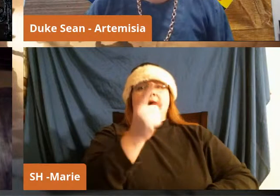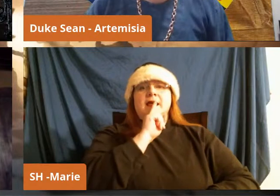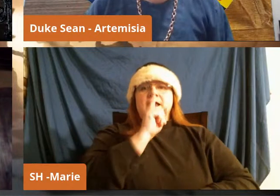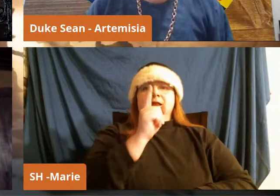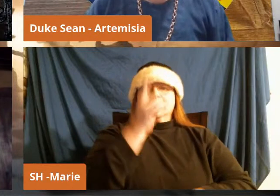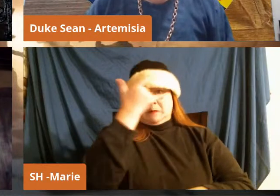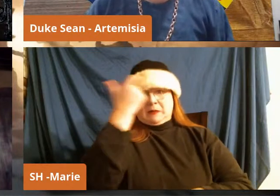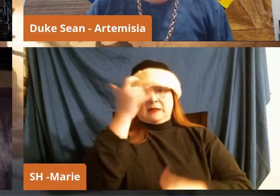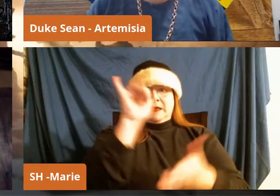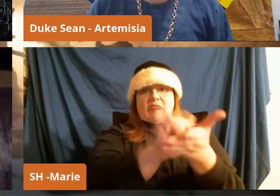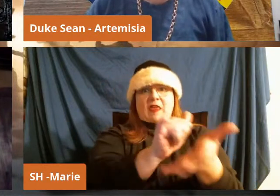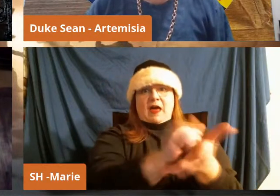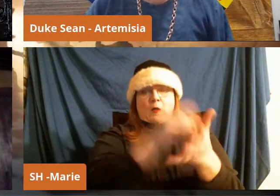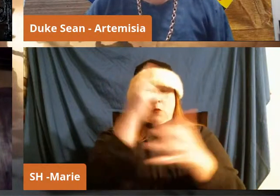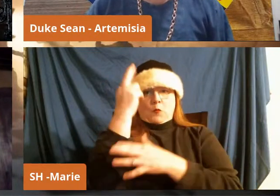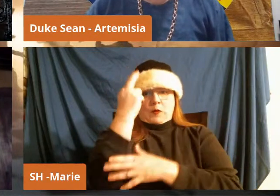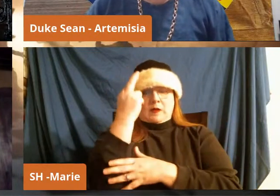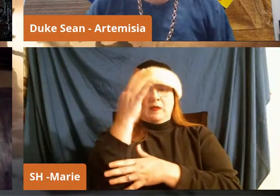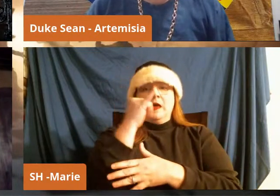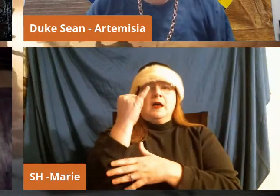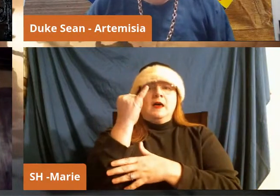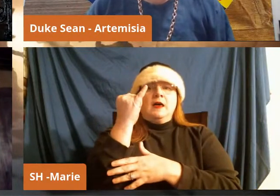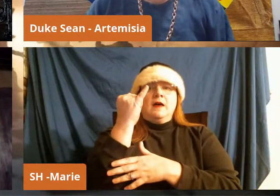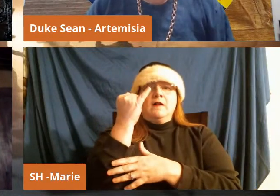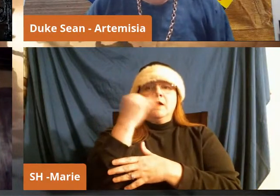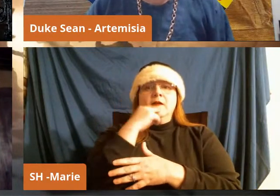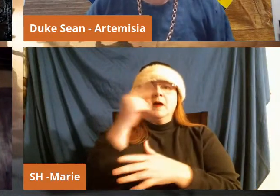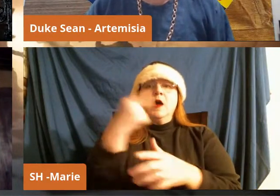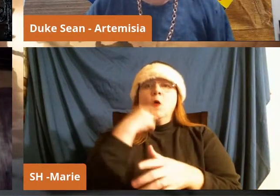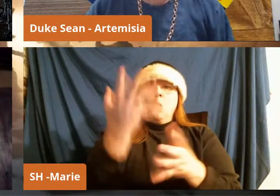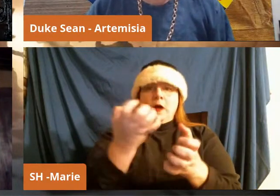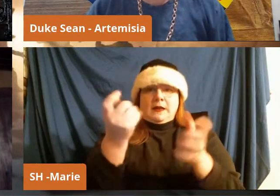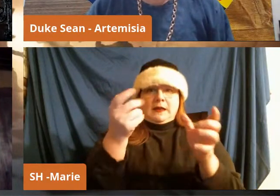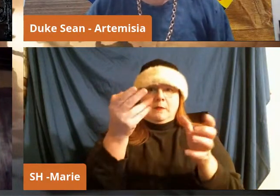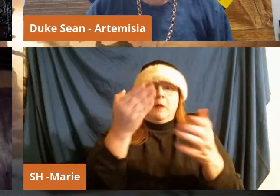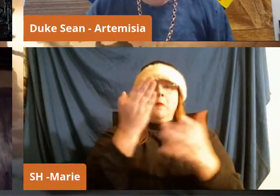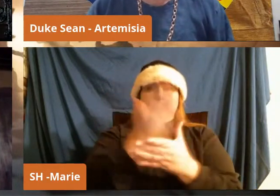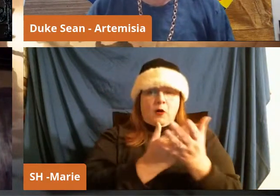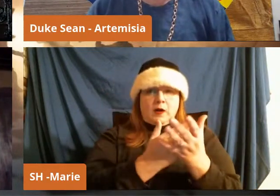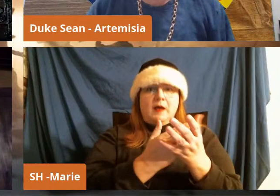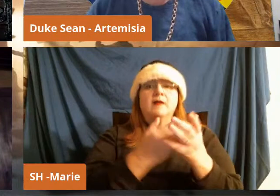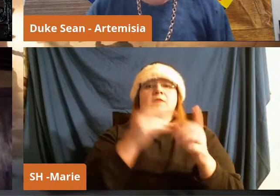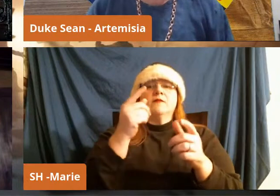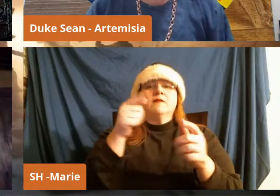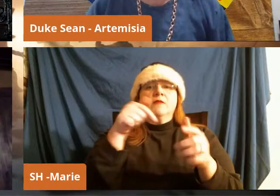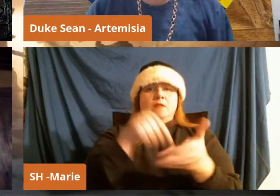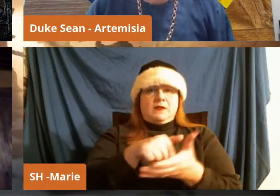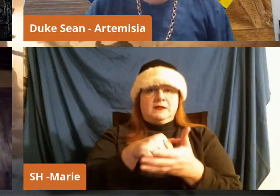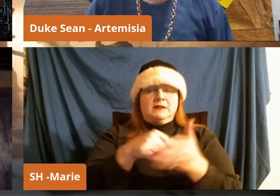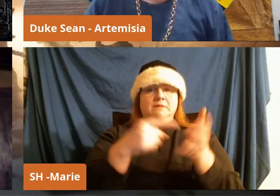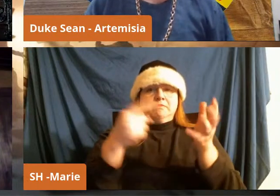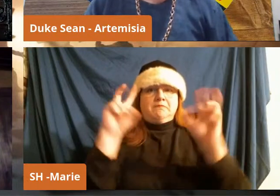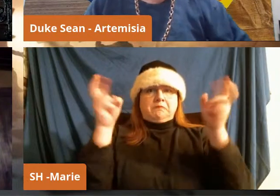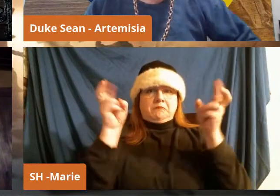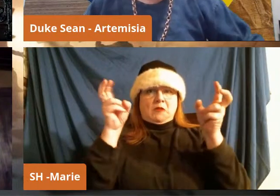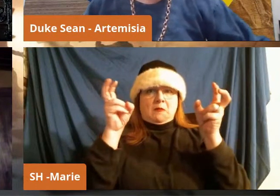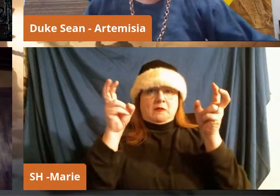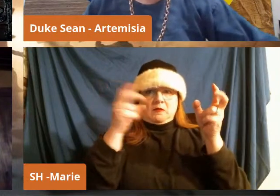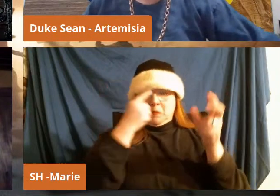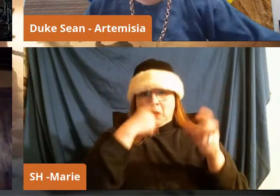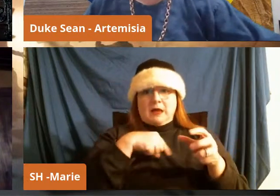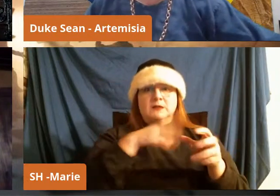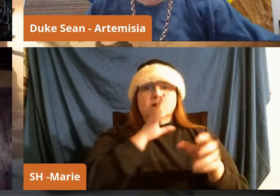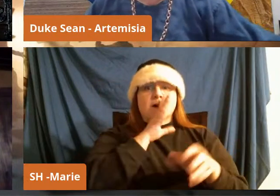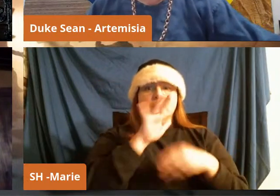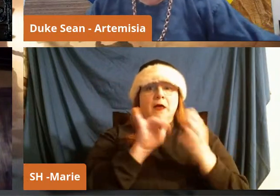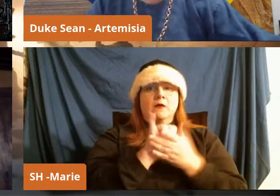of that reputation, for the most part, that I definitely wanted to have him as part of this topic. So, Cal, would you like to give a